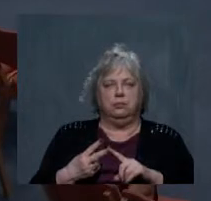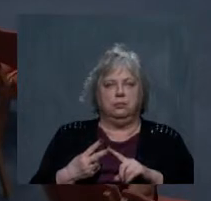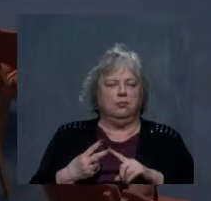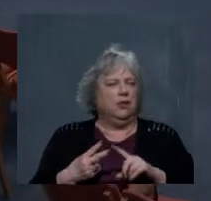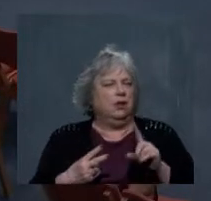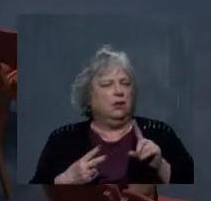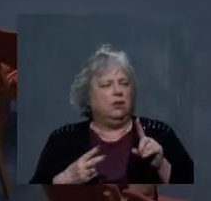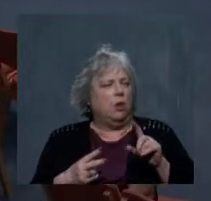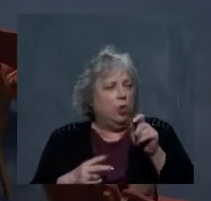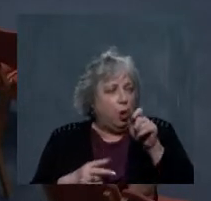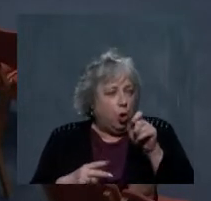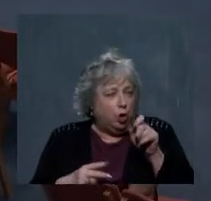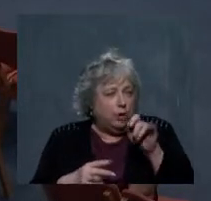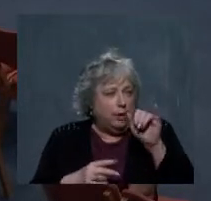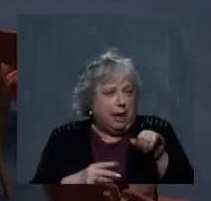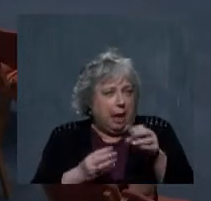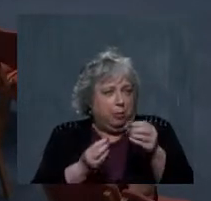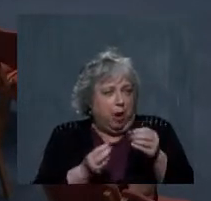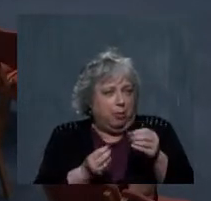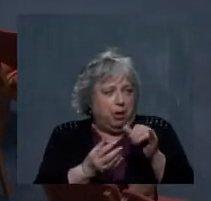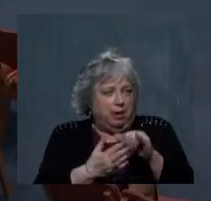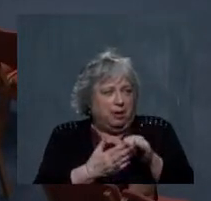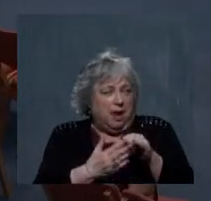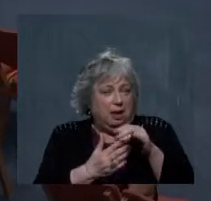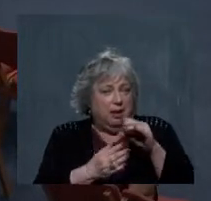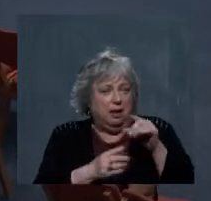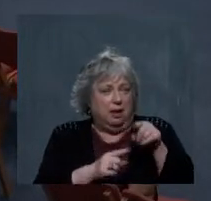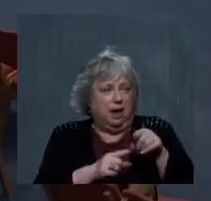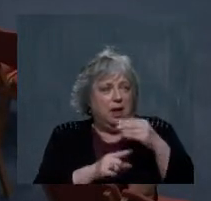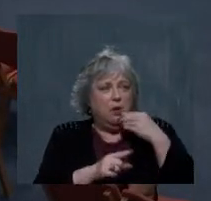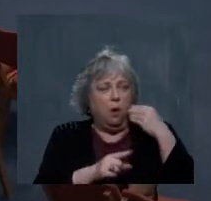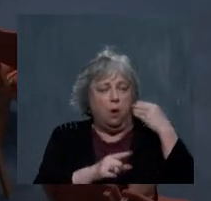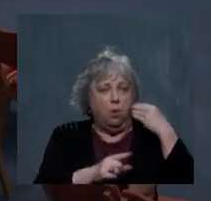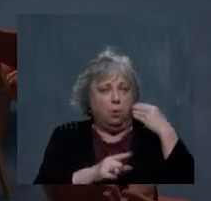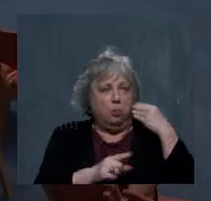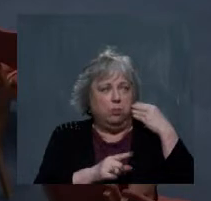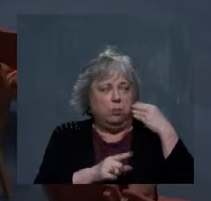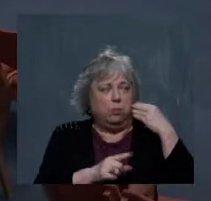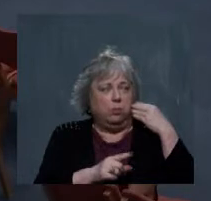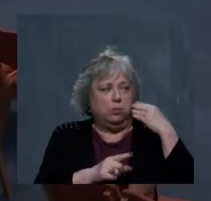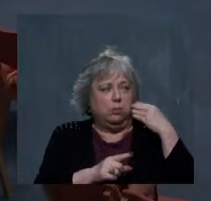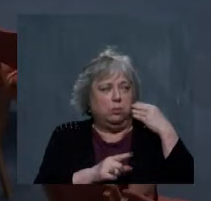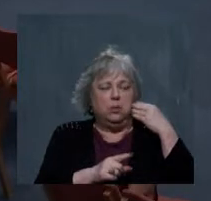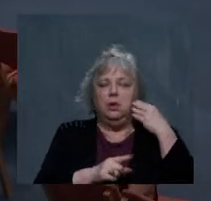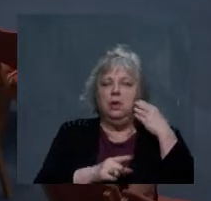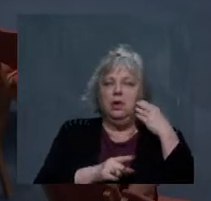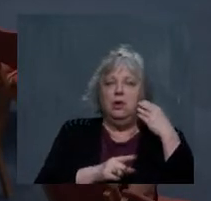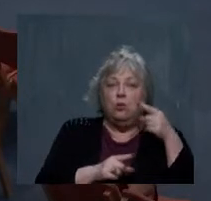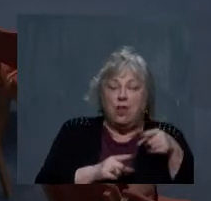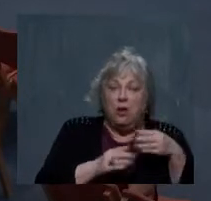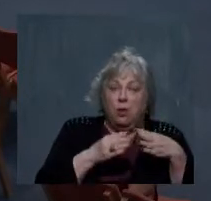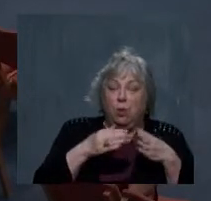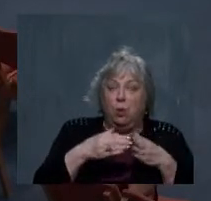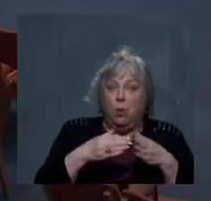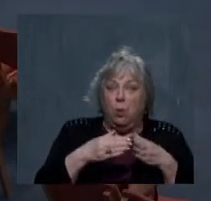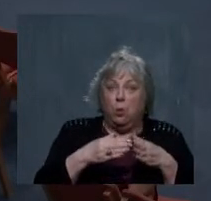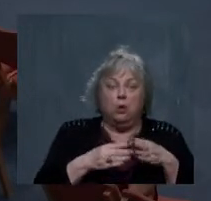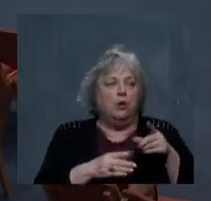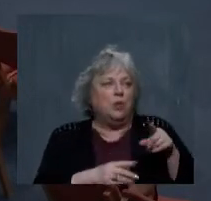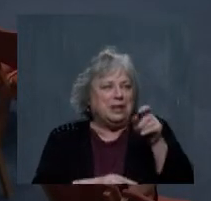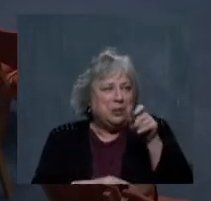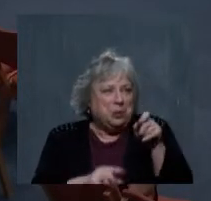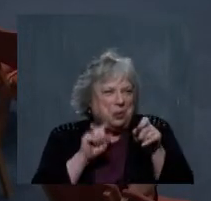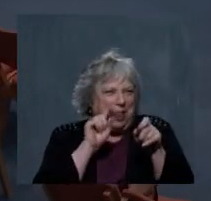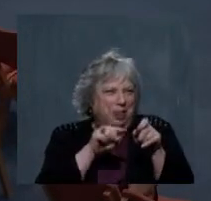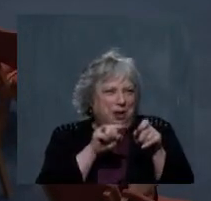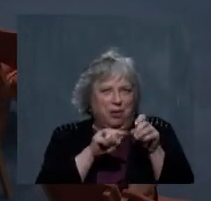So where the cursor is, that property that's there right there, is that a residential? That's right there on the corner. Right where the cursor